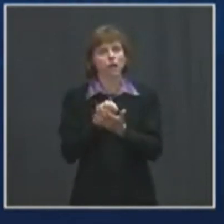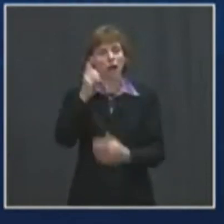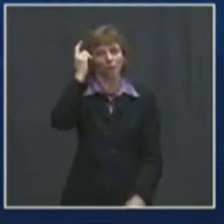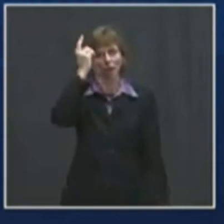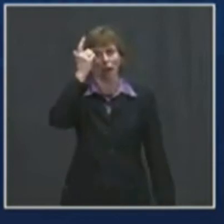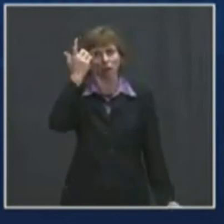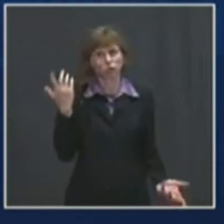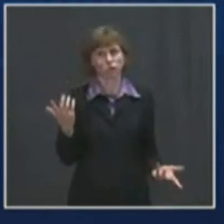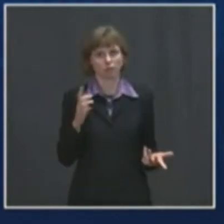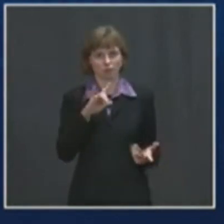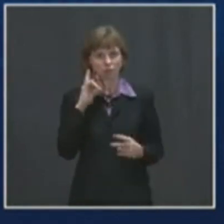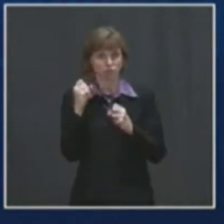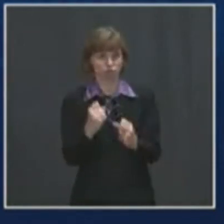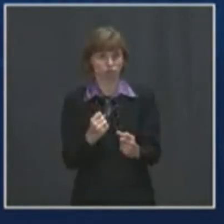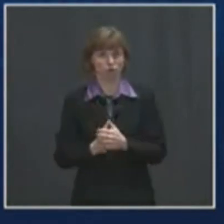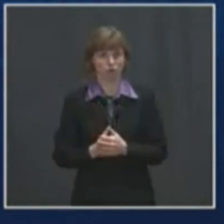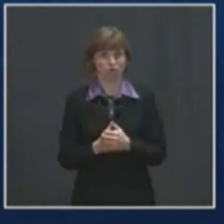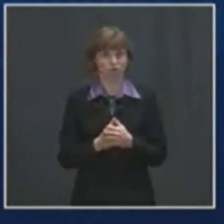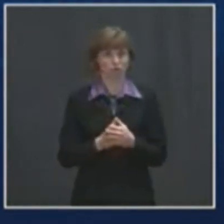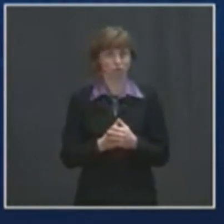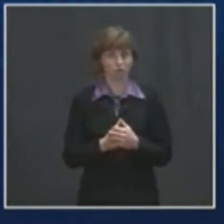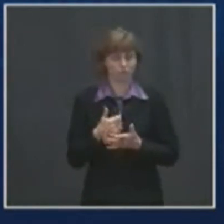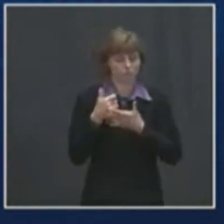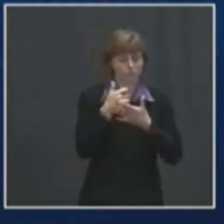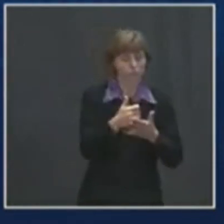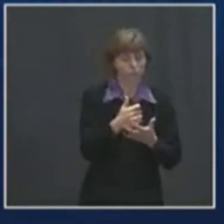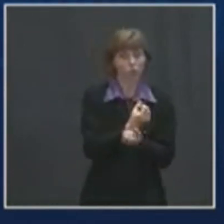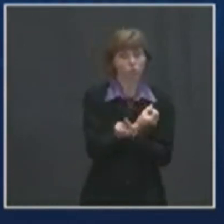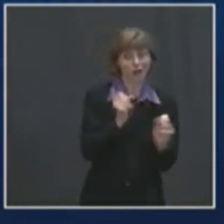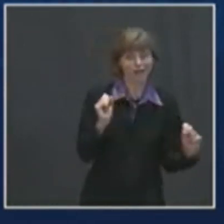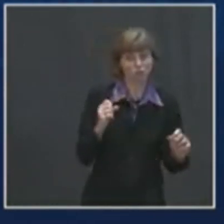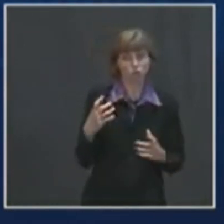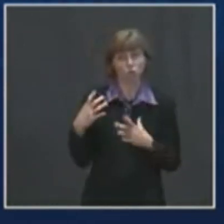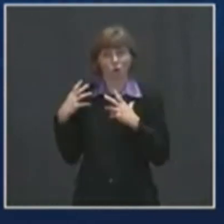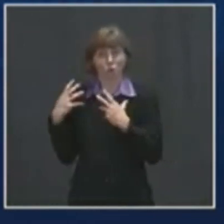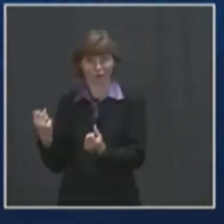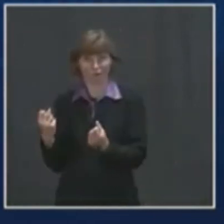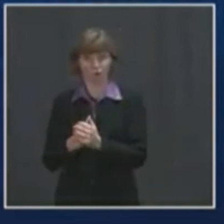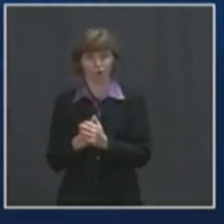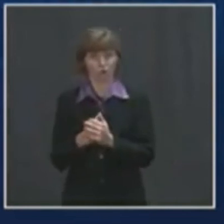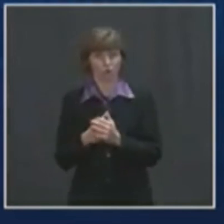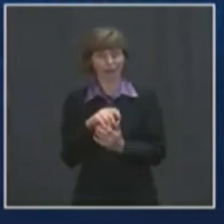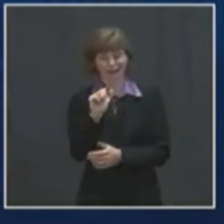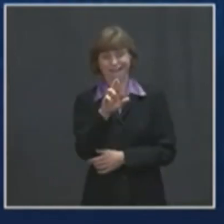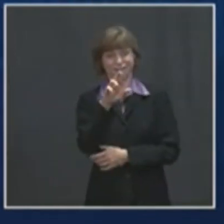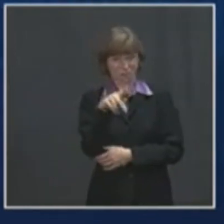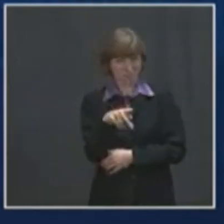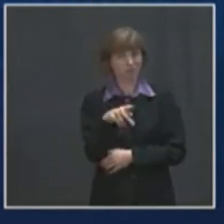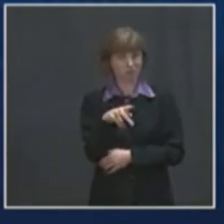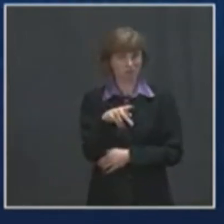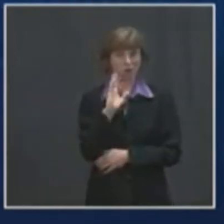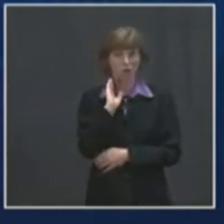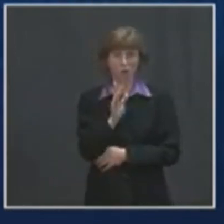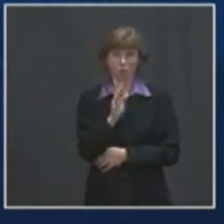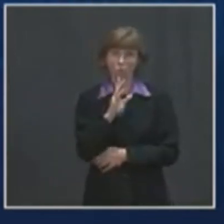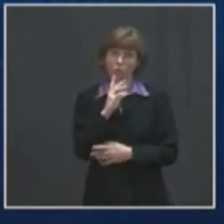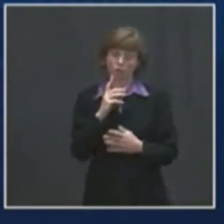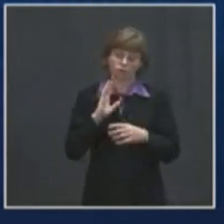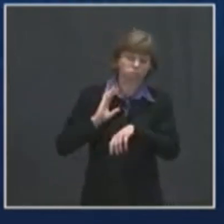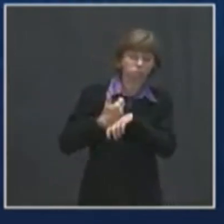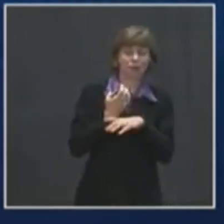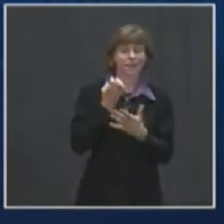strong. Rescue, recovery. The rescue plan, the American Rescue Plan, gets this economy and the families and the businesses